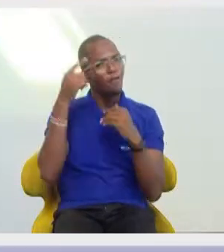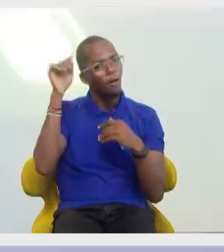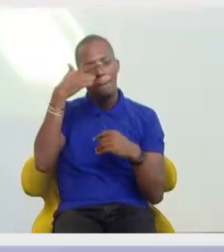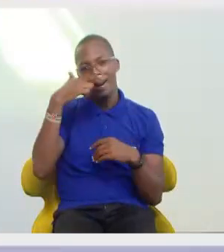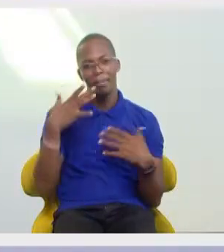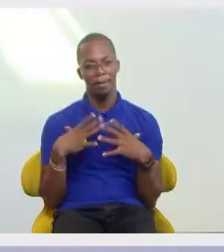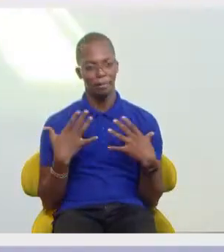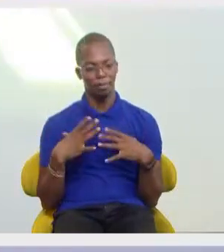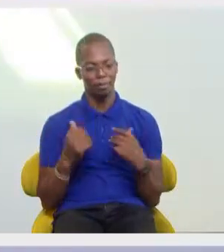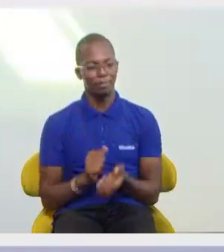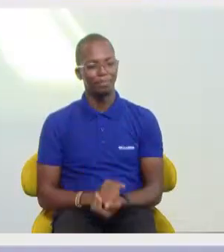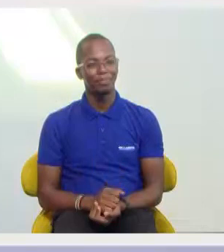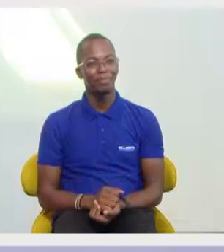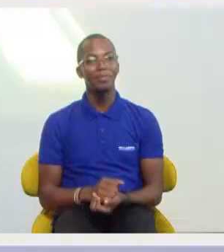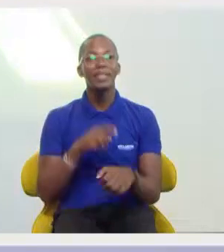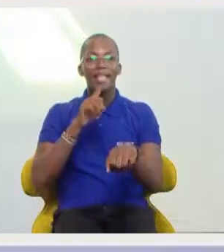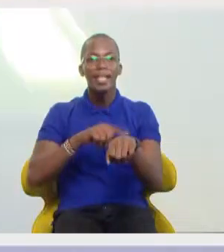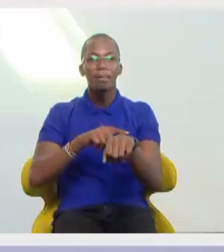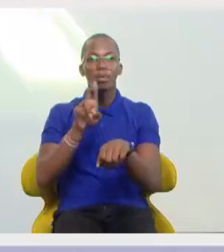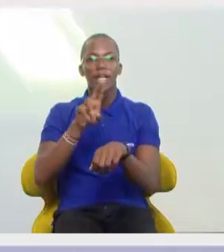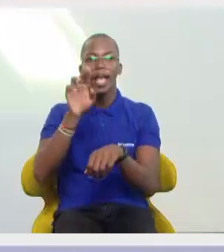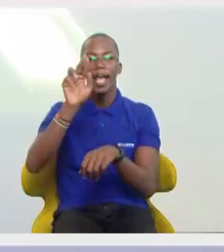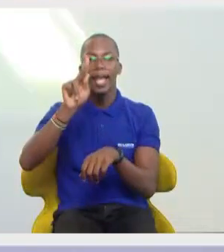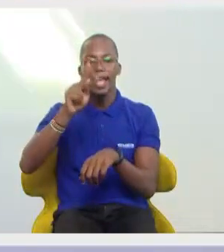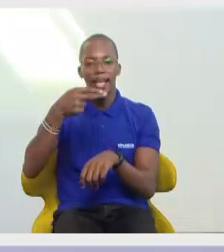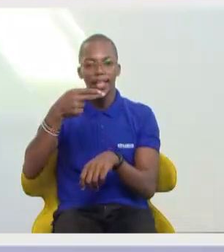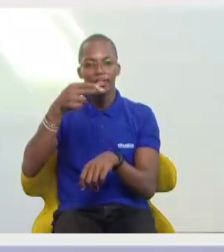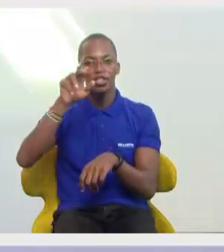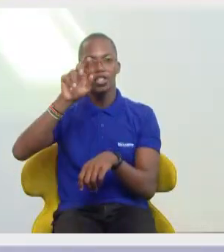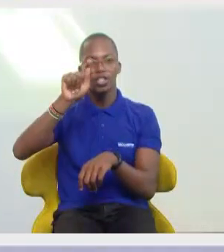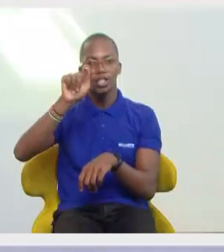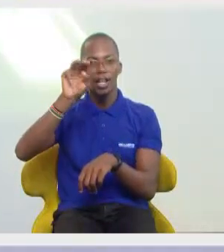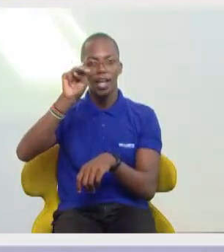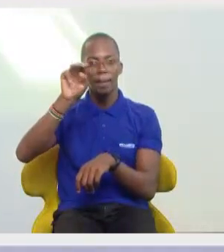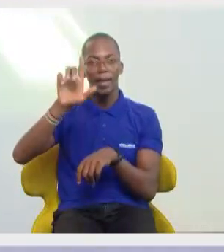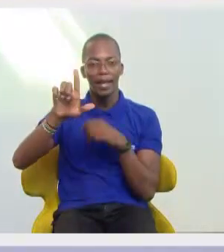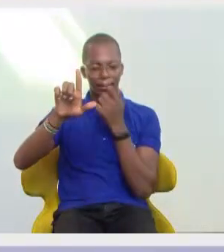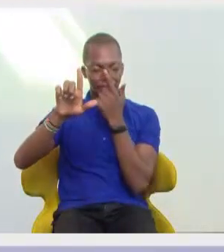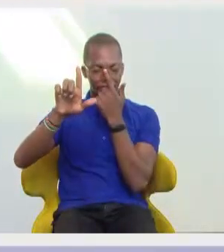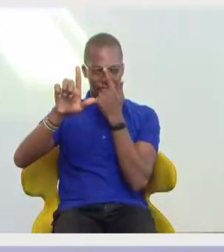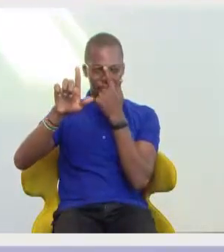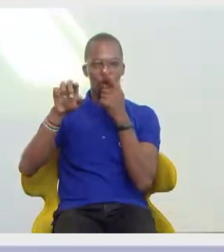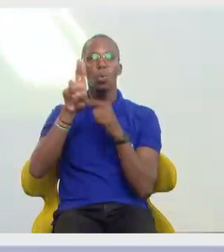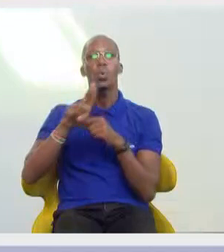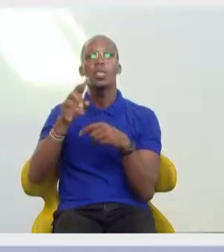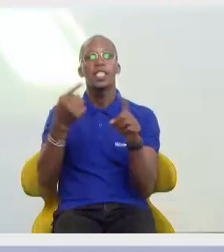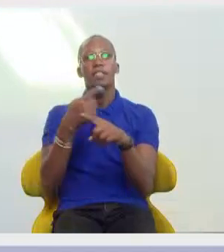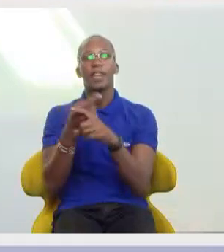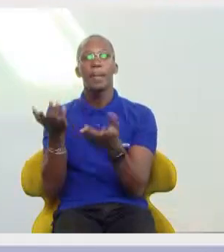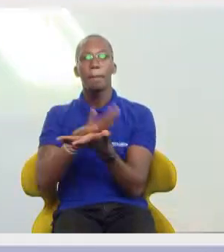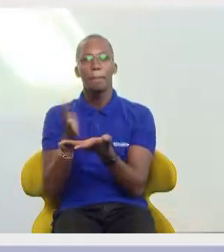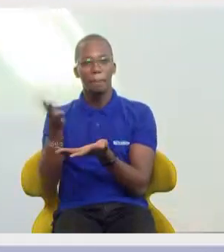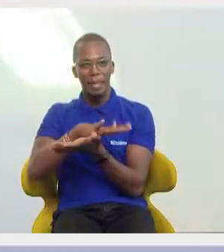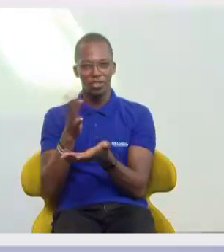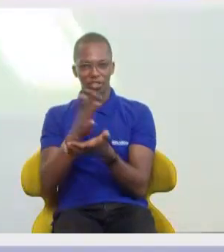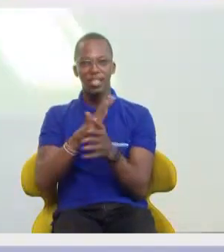So in HTML, we have different pages where we link together to